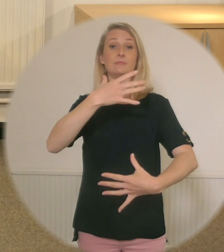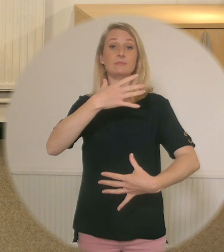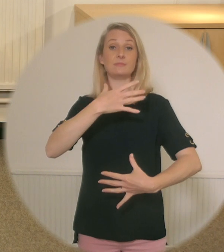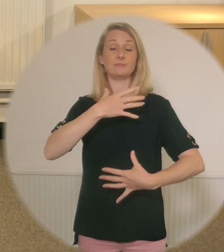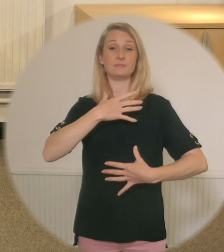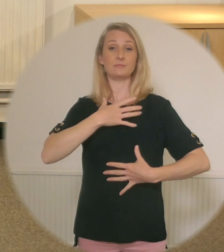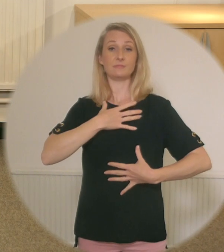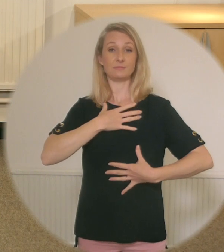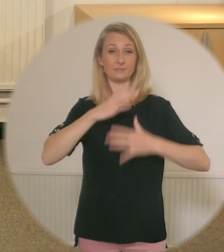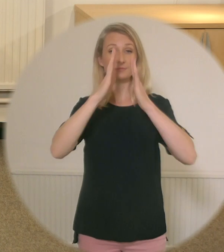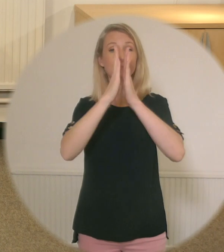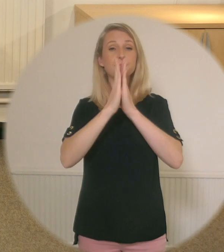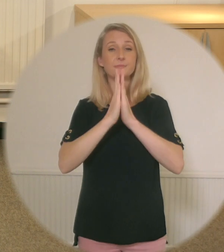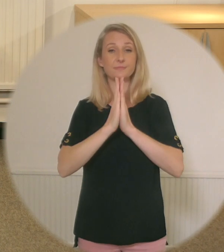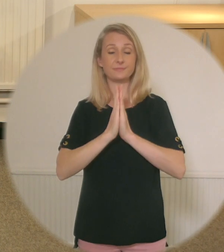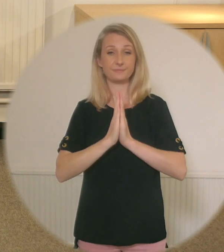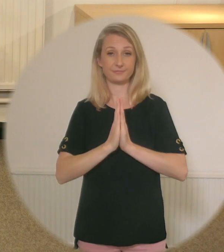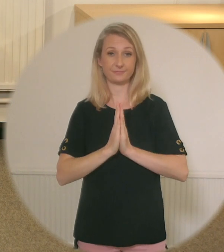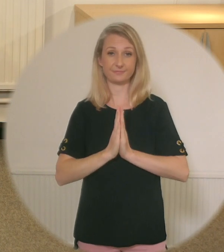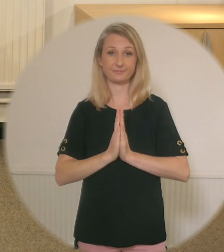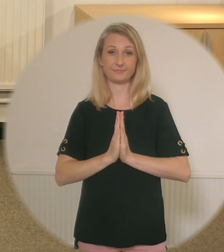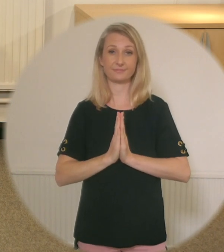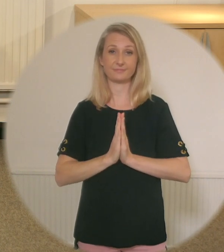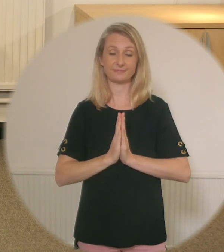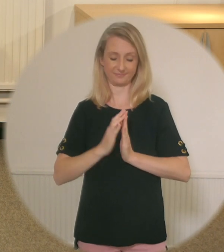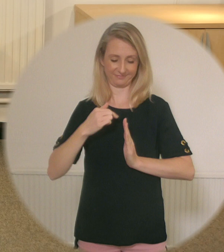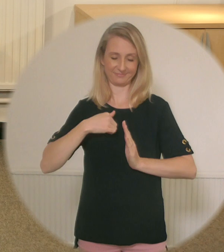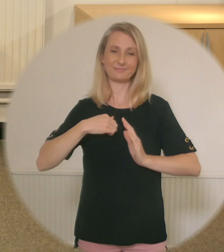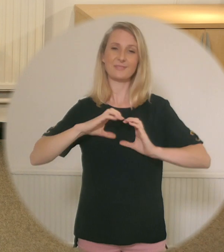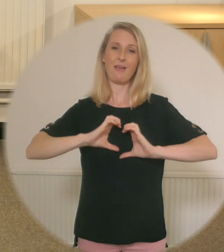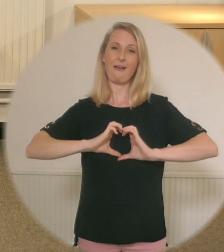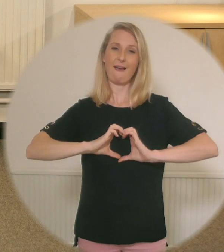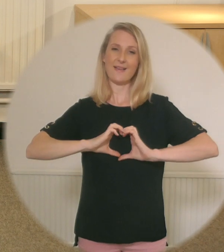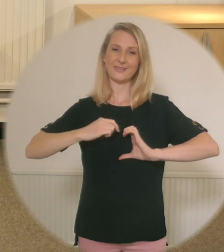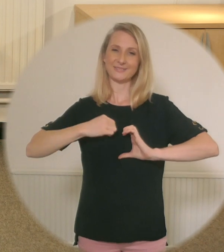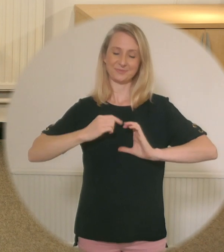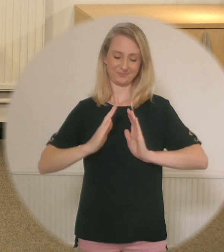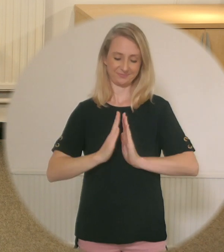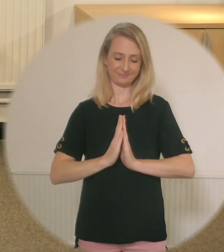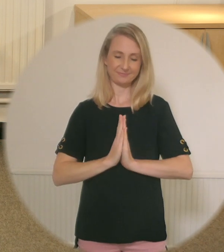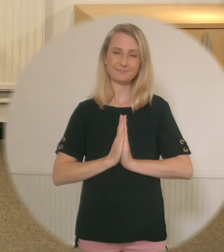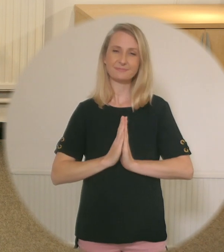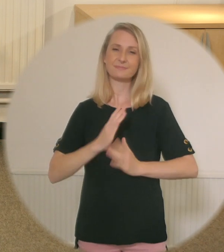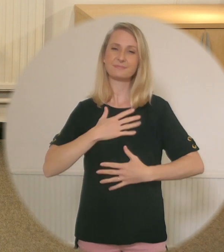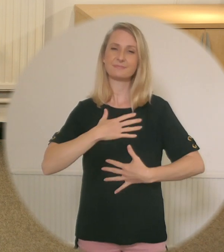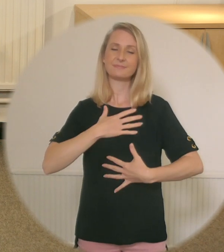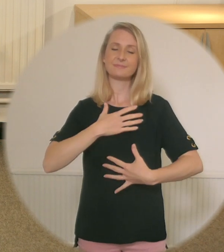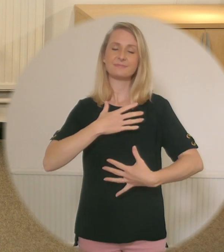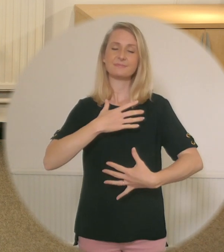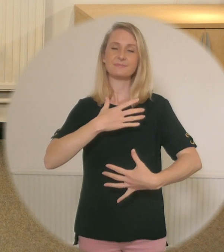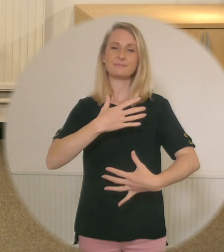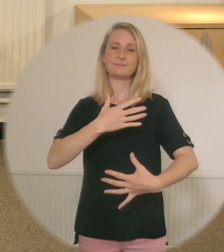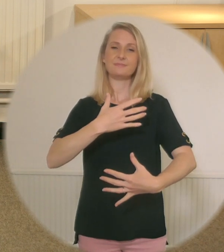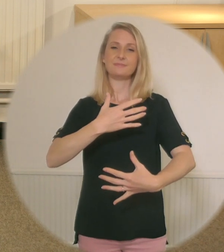Exhale. Bring the hands down the center of the body to the heart. And take a breath here.